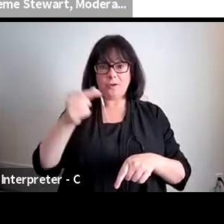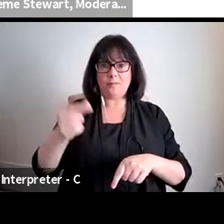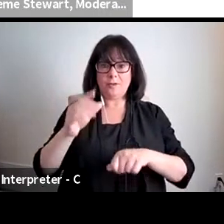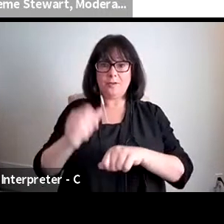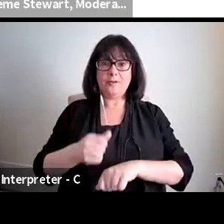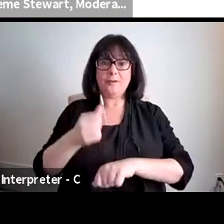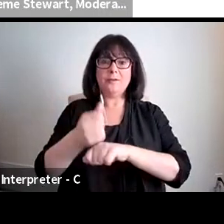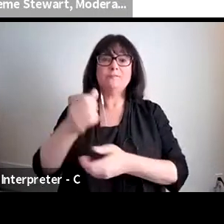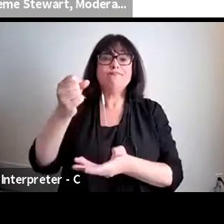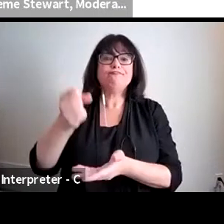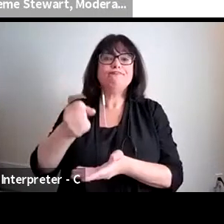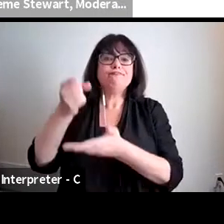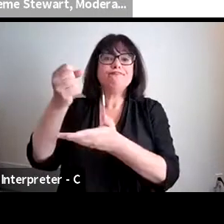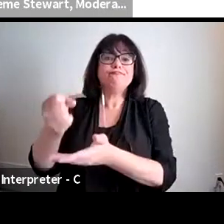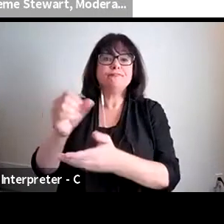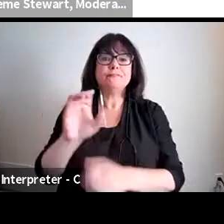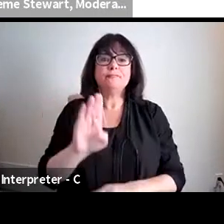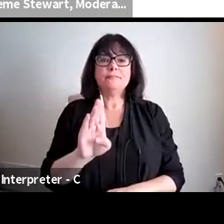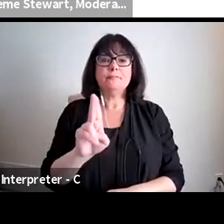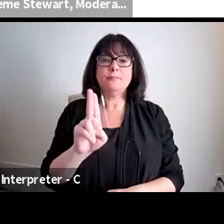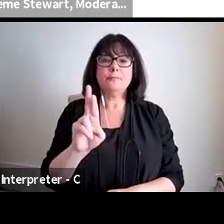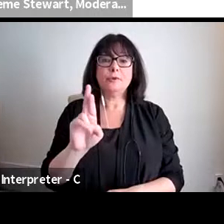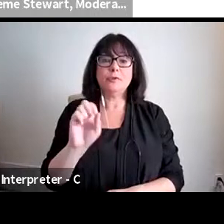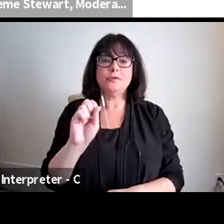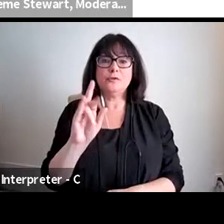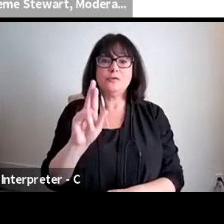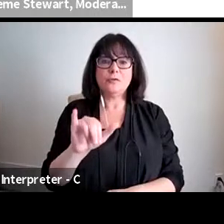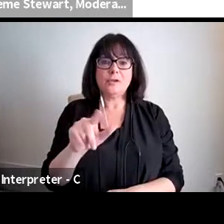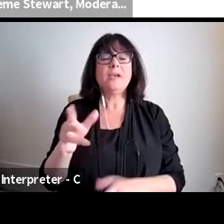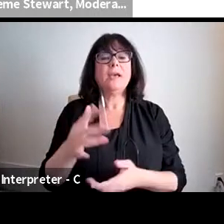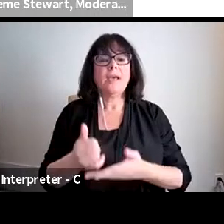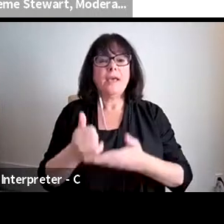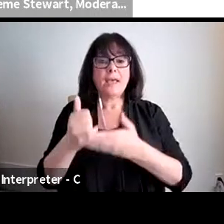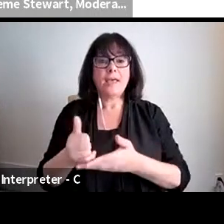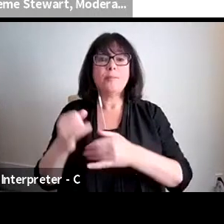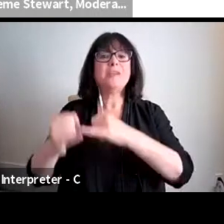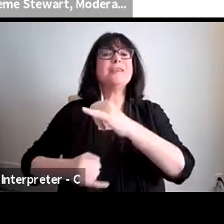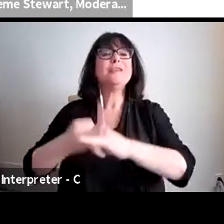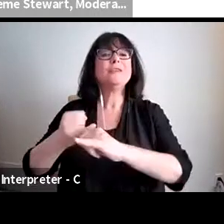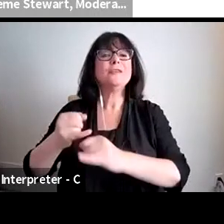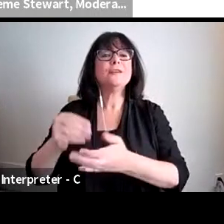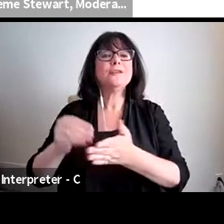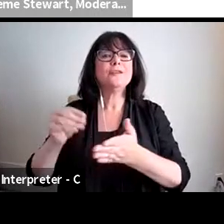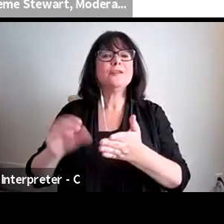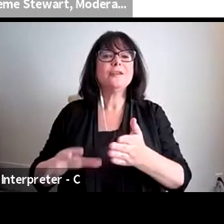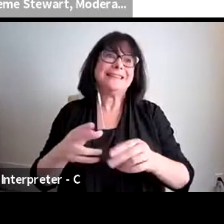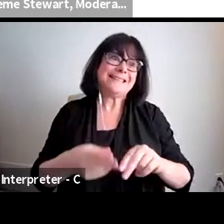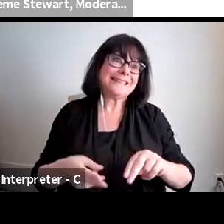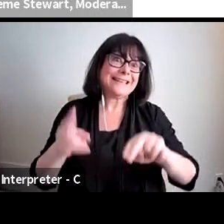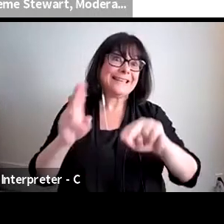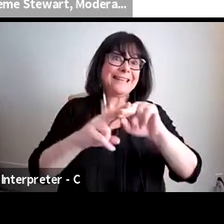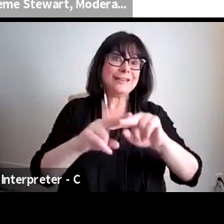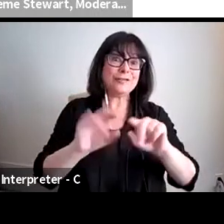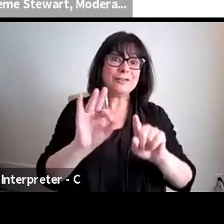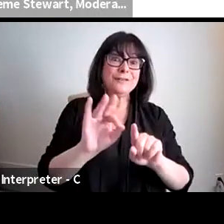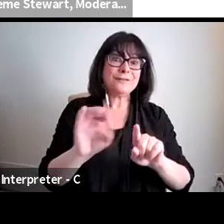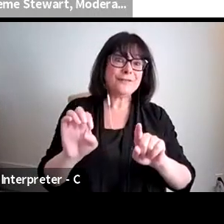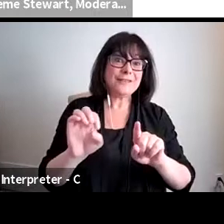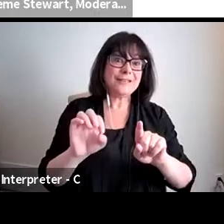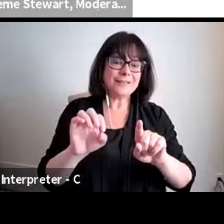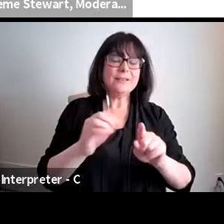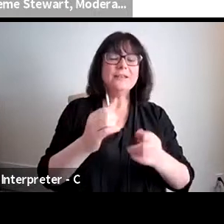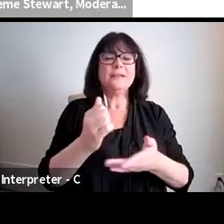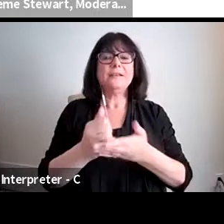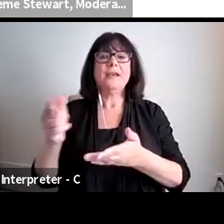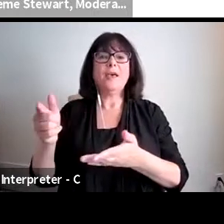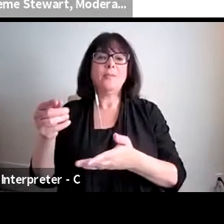students to offset and eliminate any tuition increase, to try to assist them as well. I